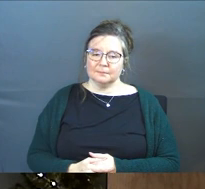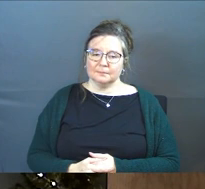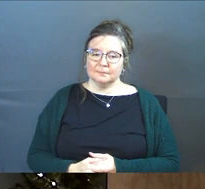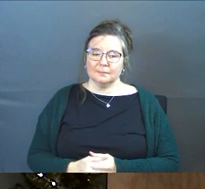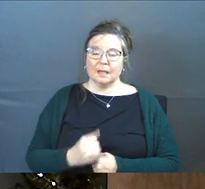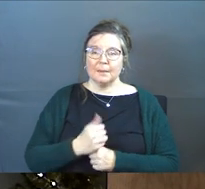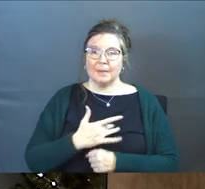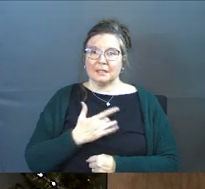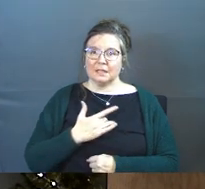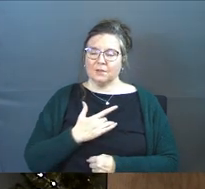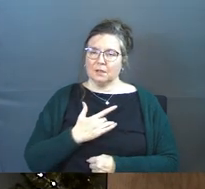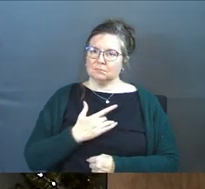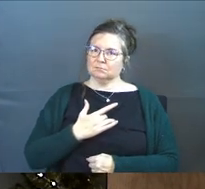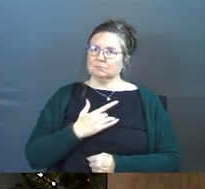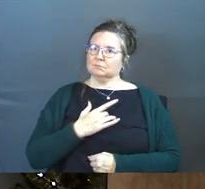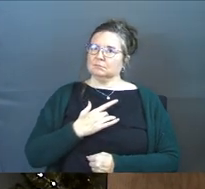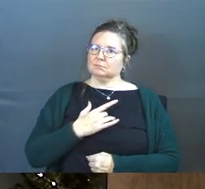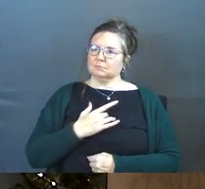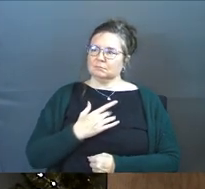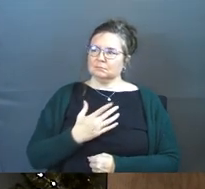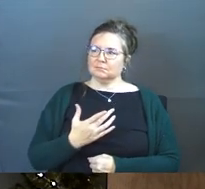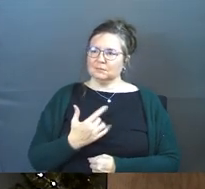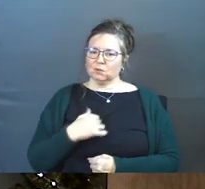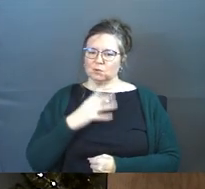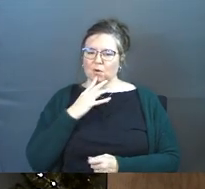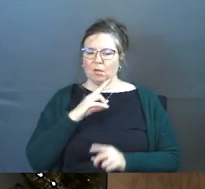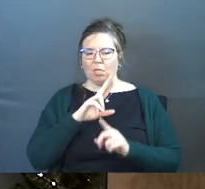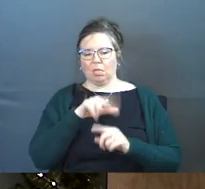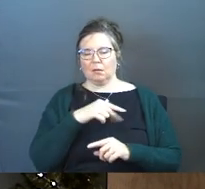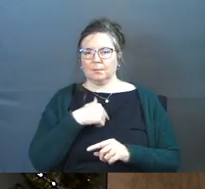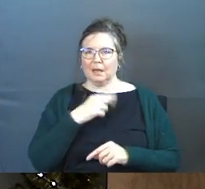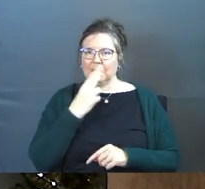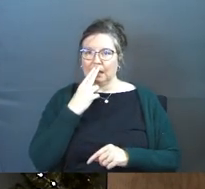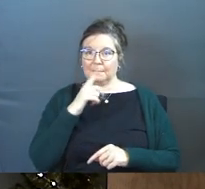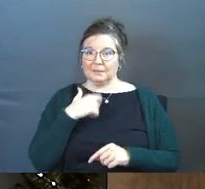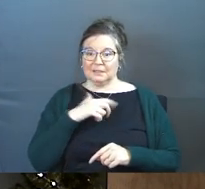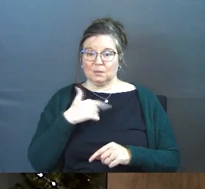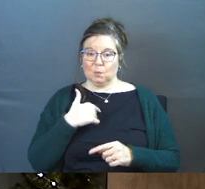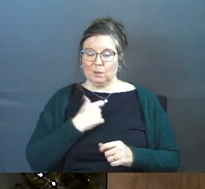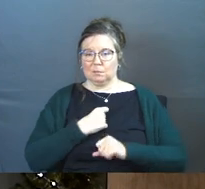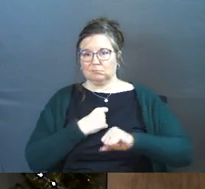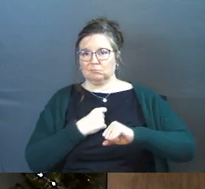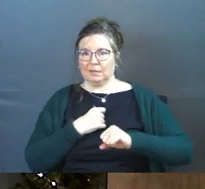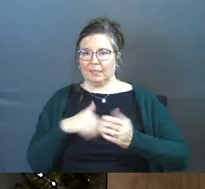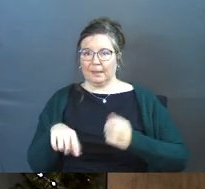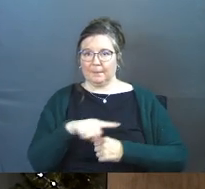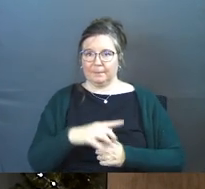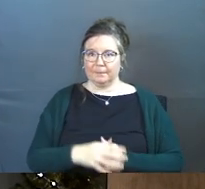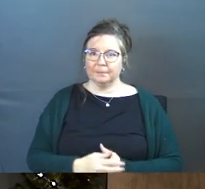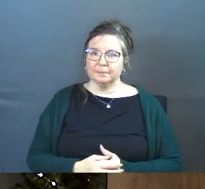And it makes us feel noble to talk about Nazis because as a nation we stood against them.